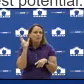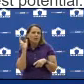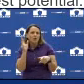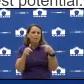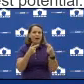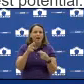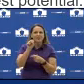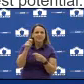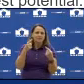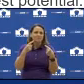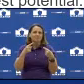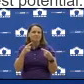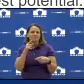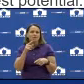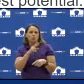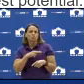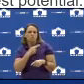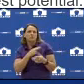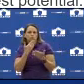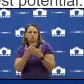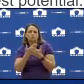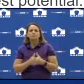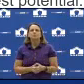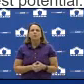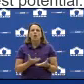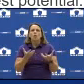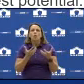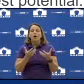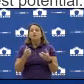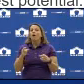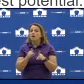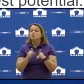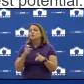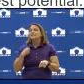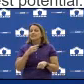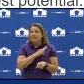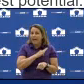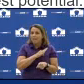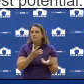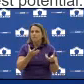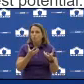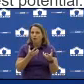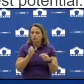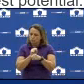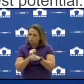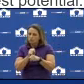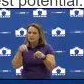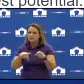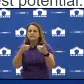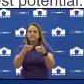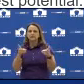there. We want to make sure that this is a destination district for our staff. The staff comes here